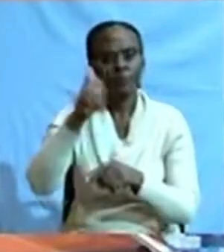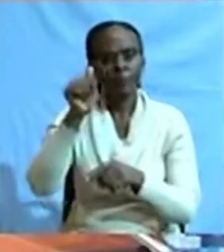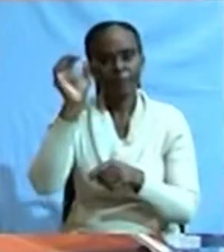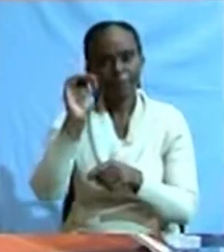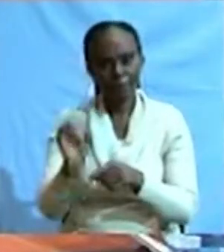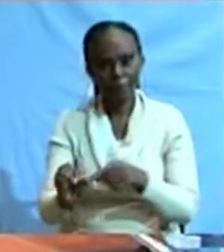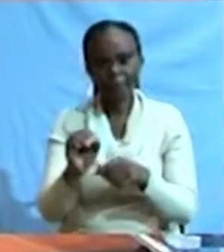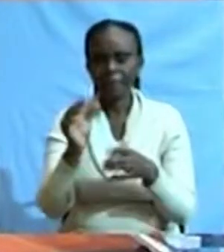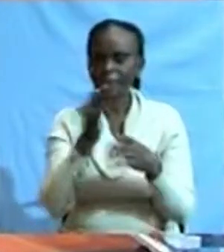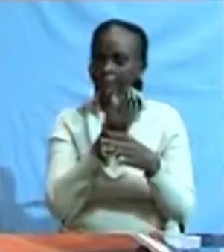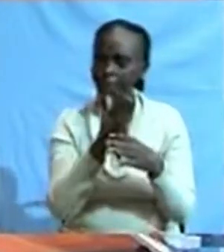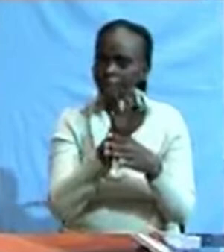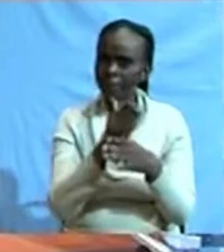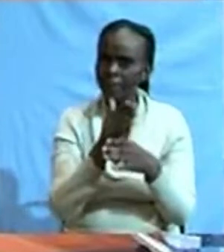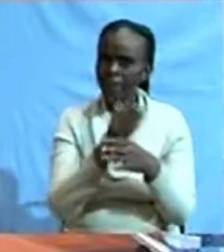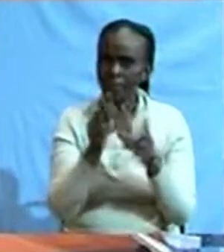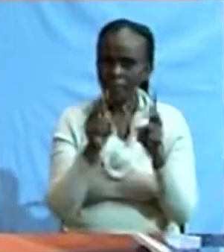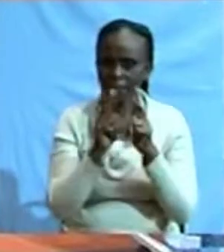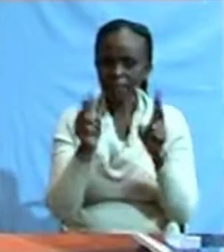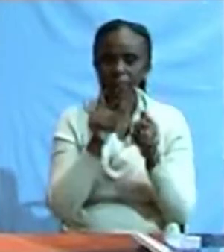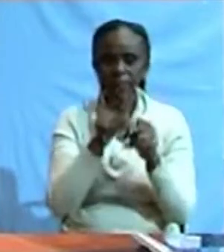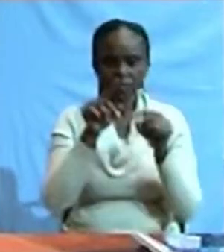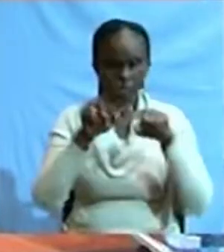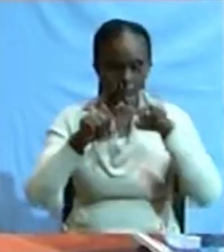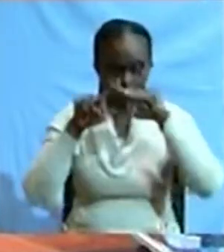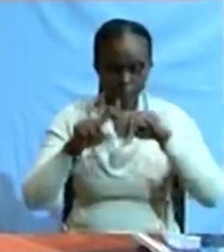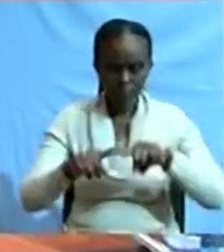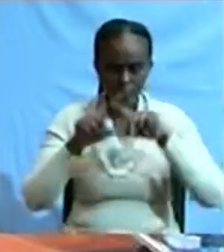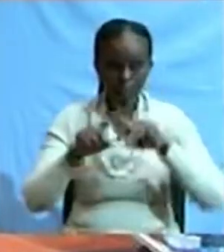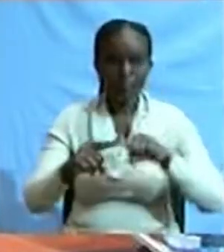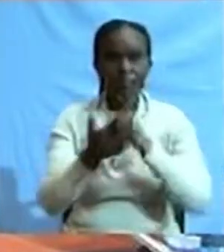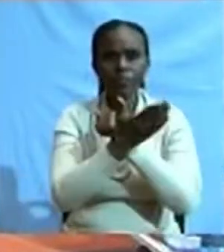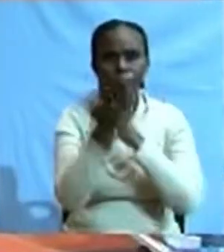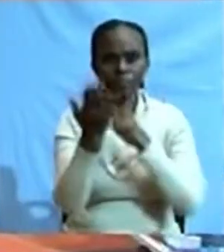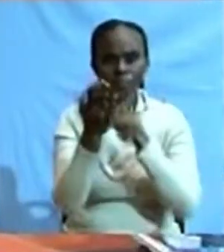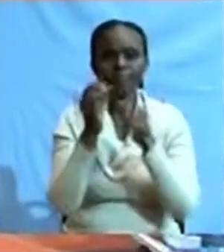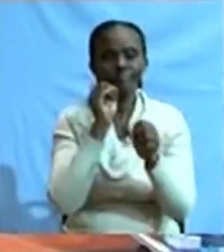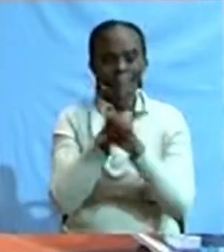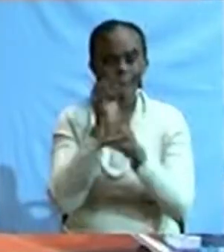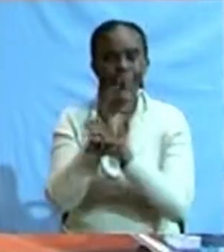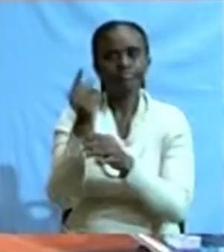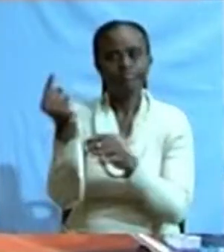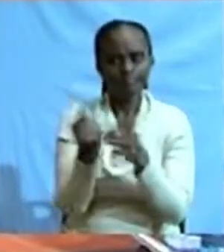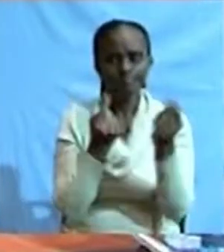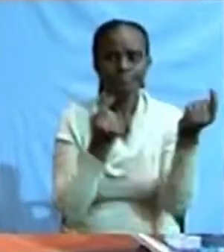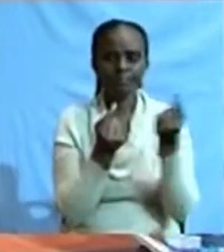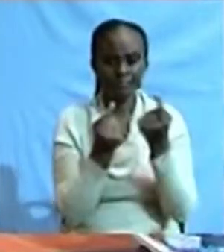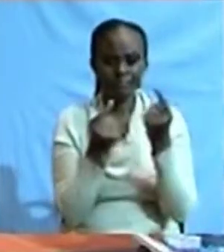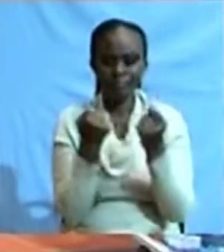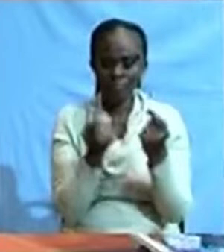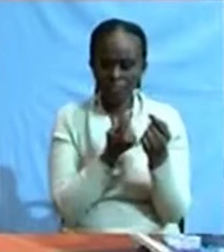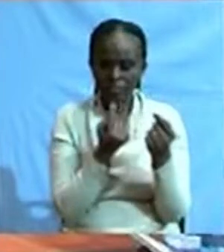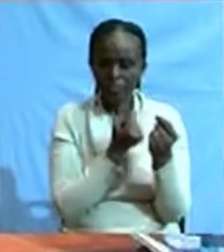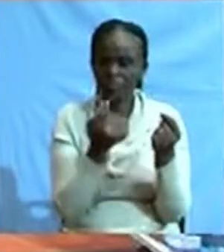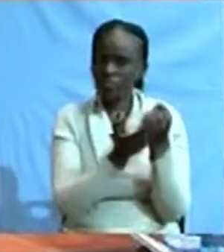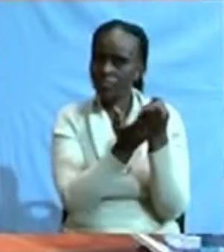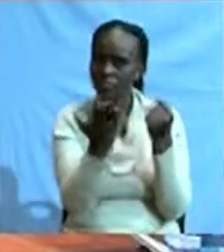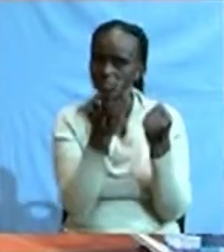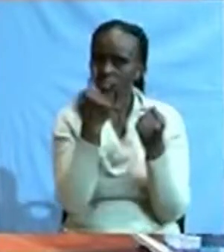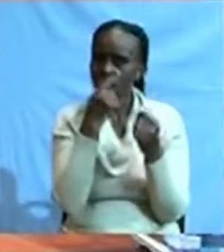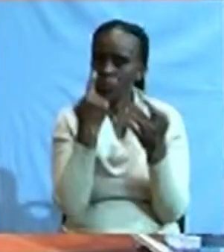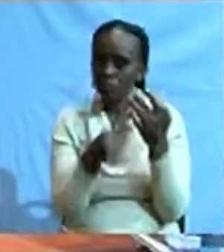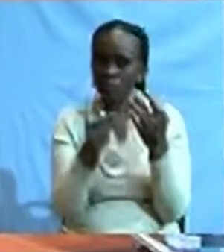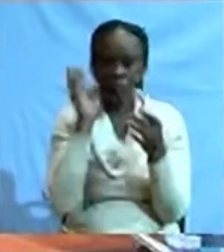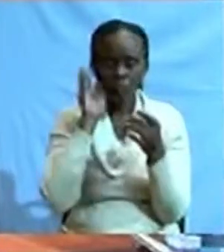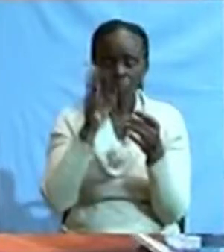the commercials. So that will depend on them being willing to come through. So it's only those that will